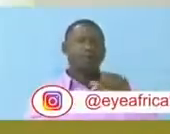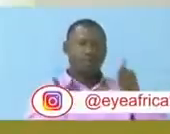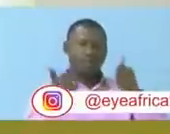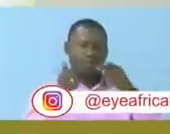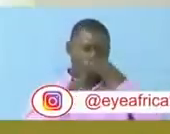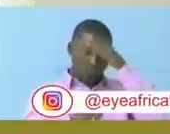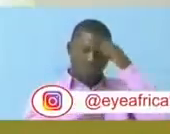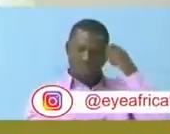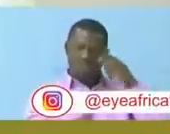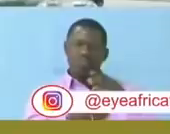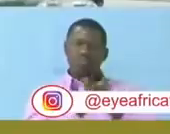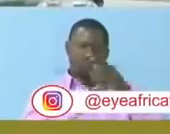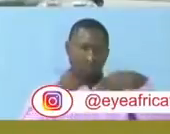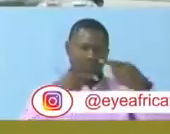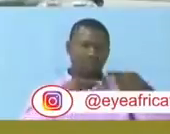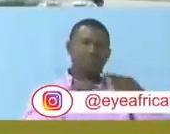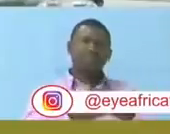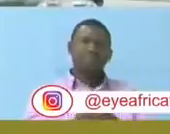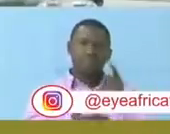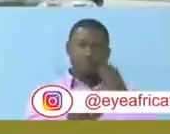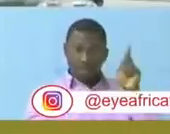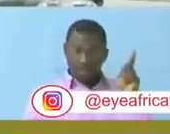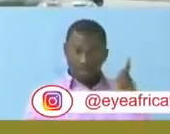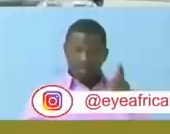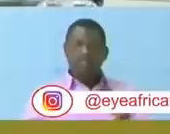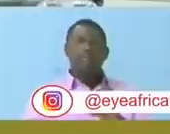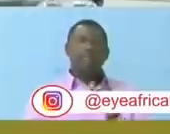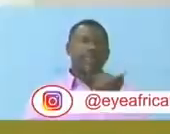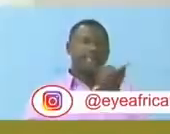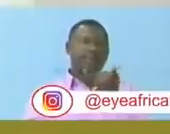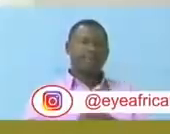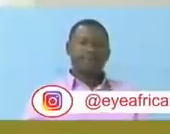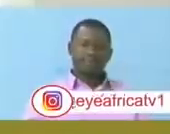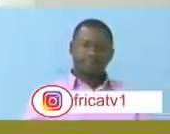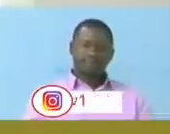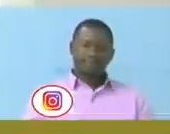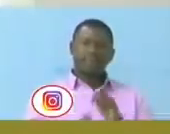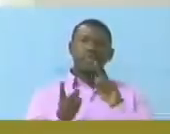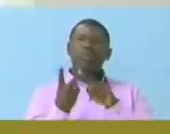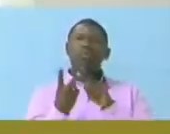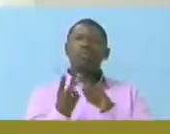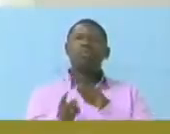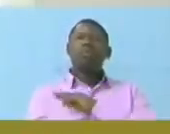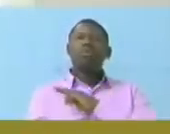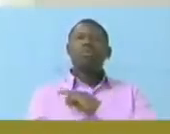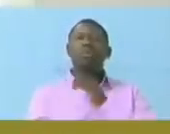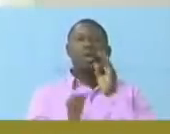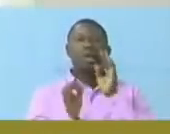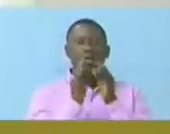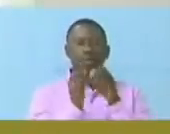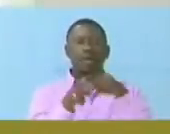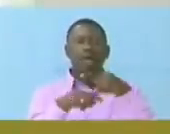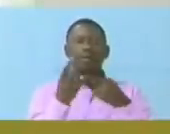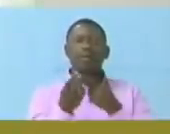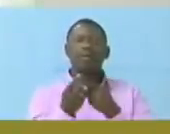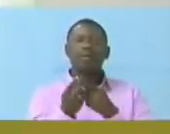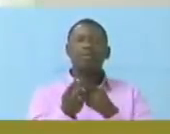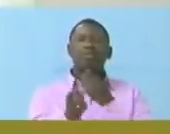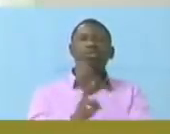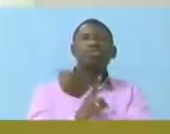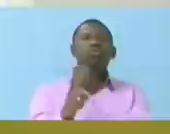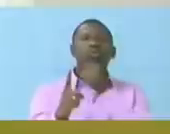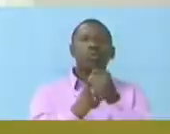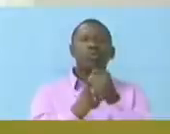Correct? That's best correct. You also told us about instances